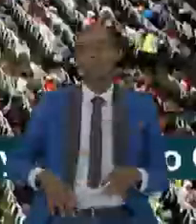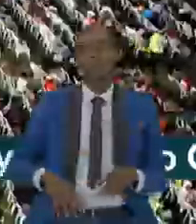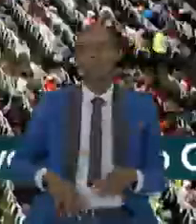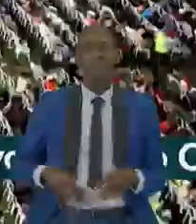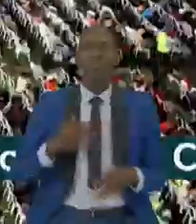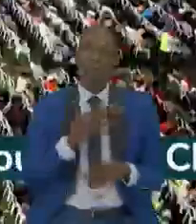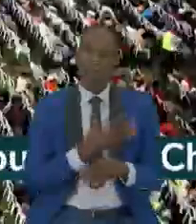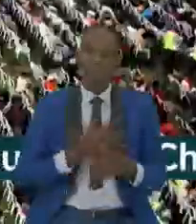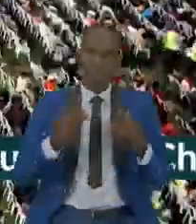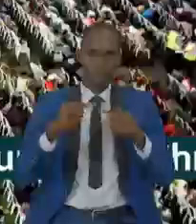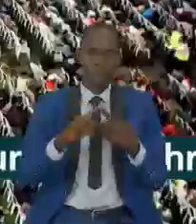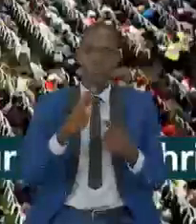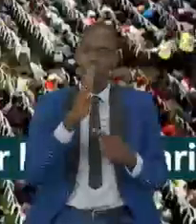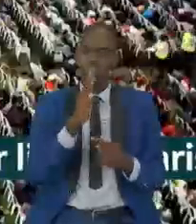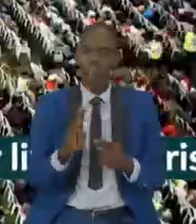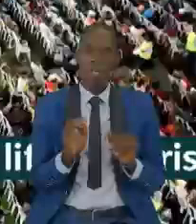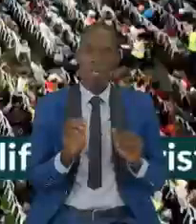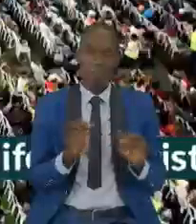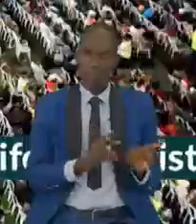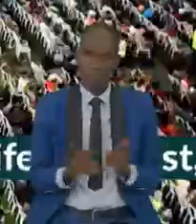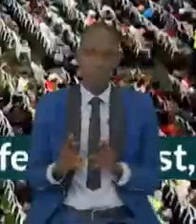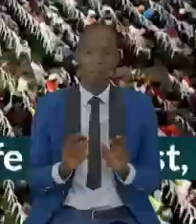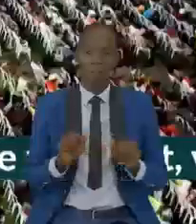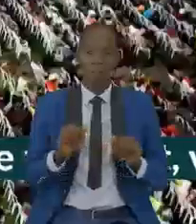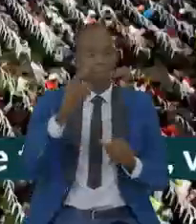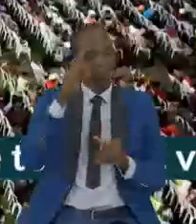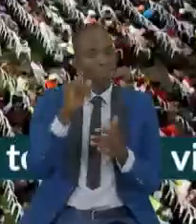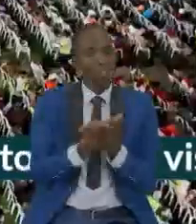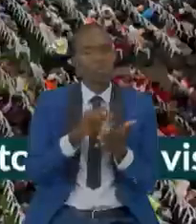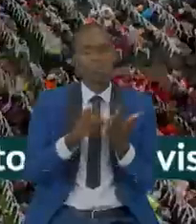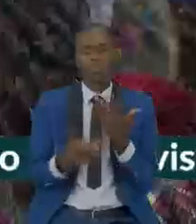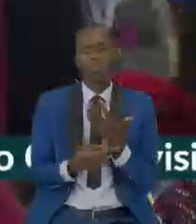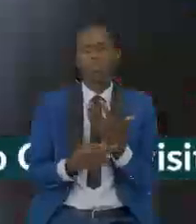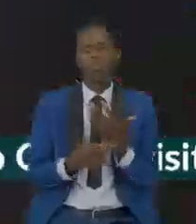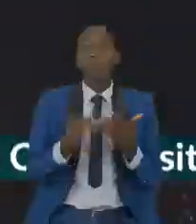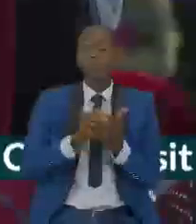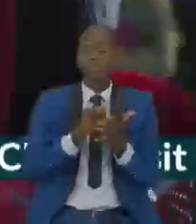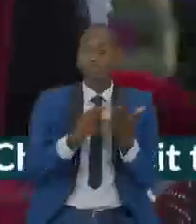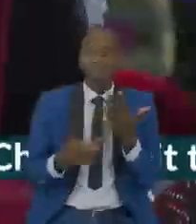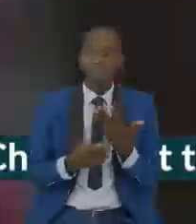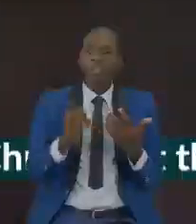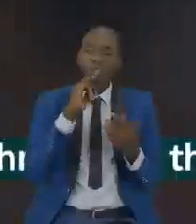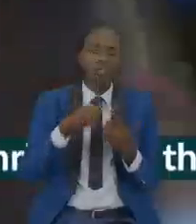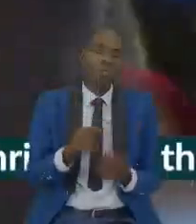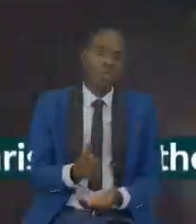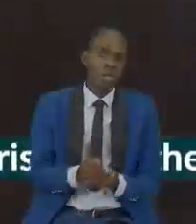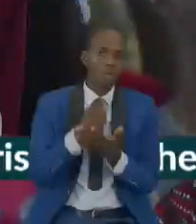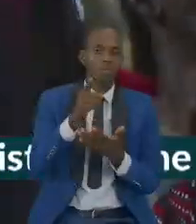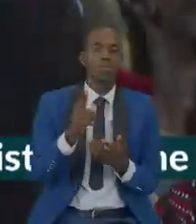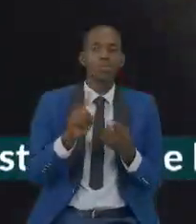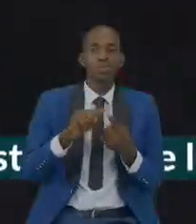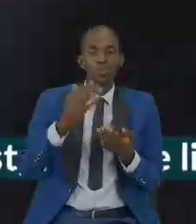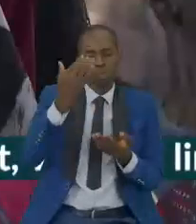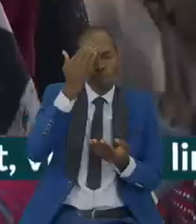I belong to that. This is about heaven. This is about Christ. That